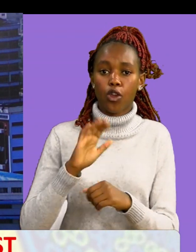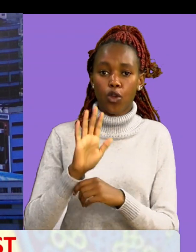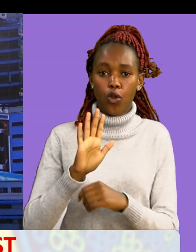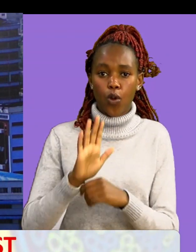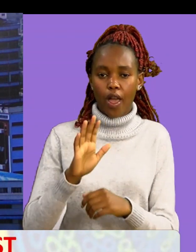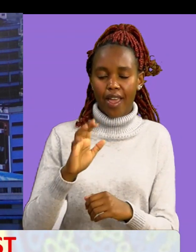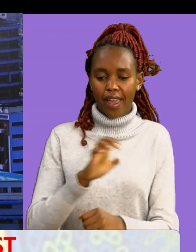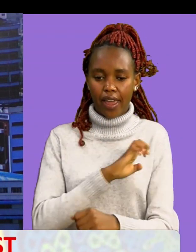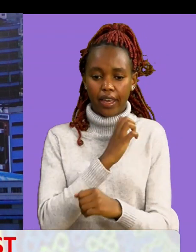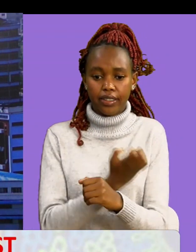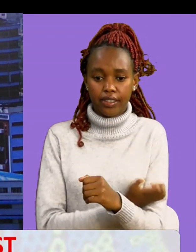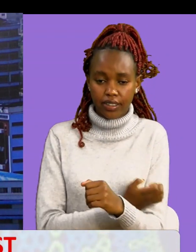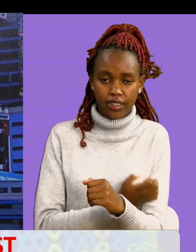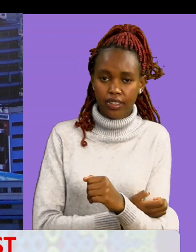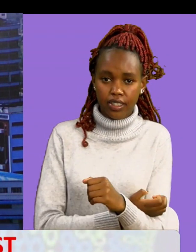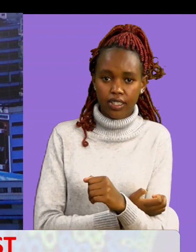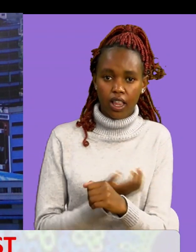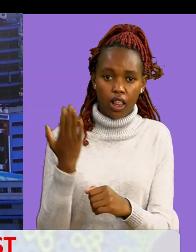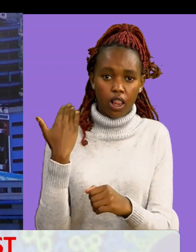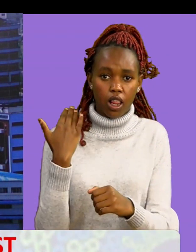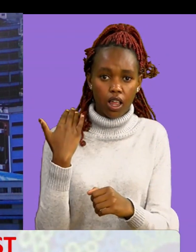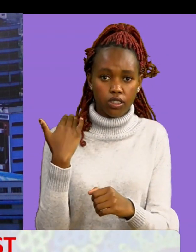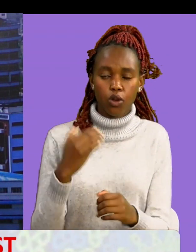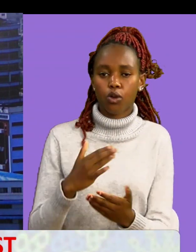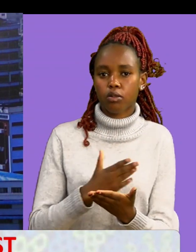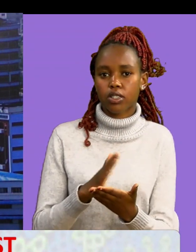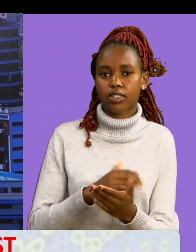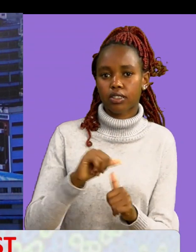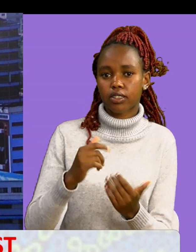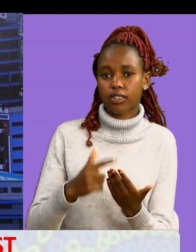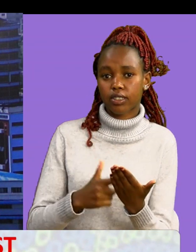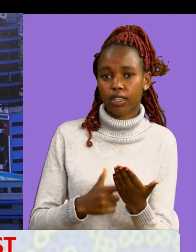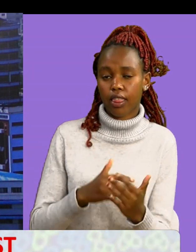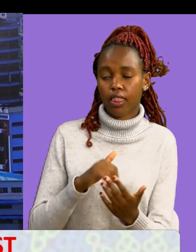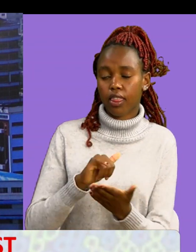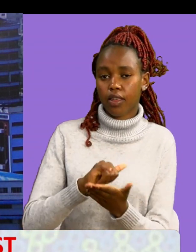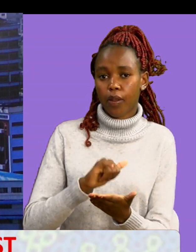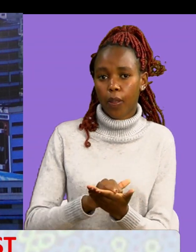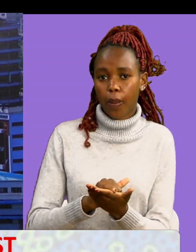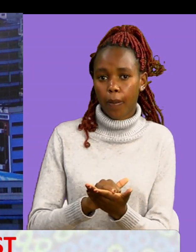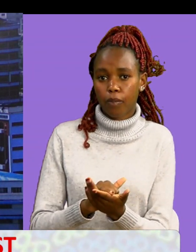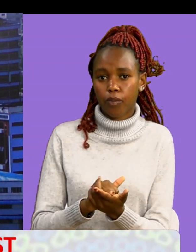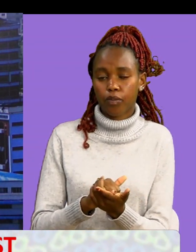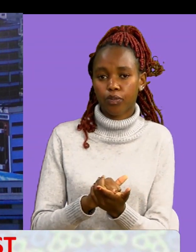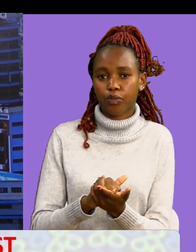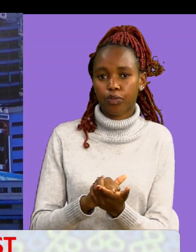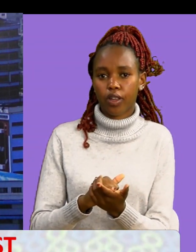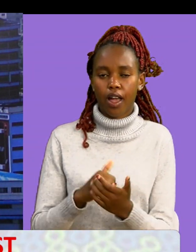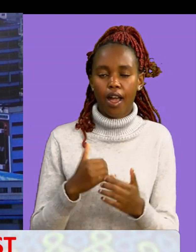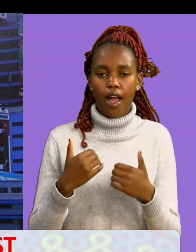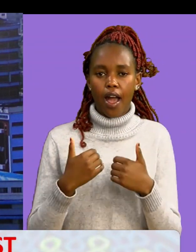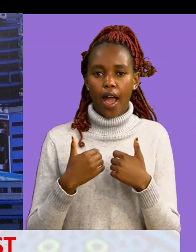Sawa? Hii mwaka nataka kusikia hii mwaka jo mkifanyaje? Umekisurviveaje? Have your